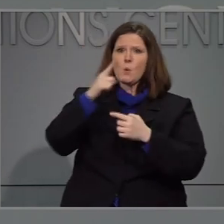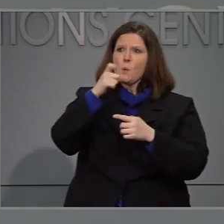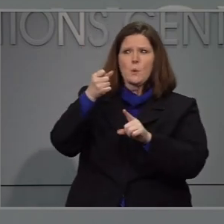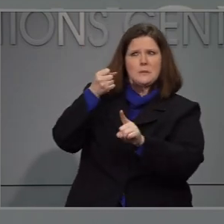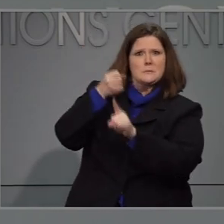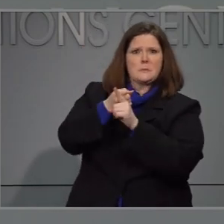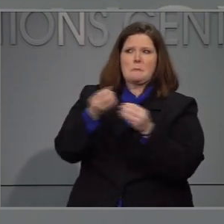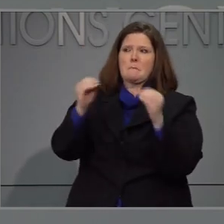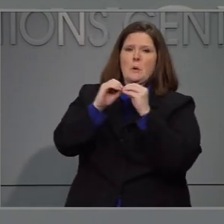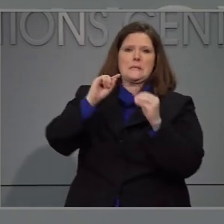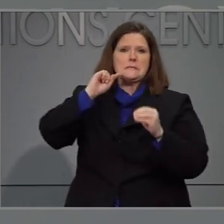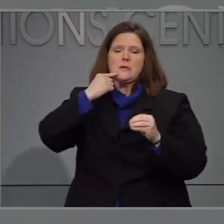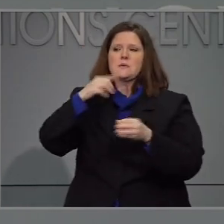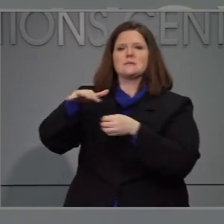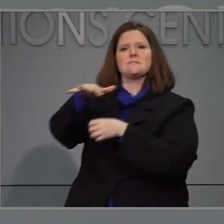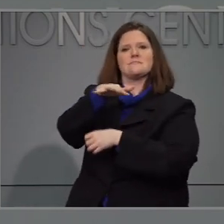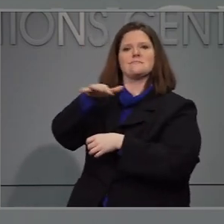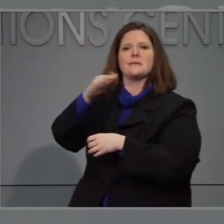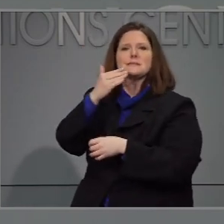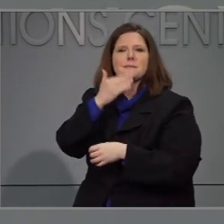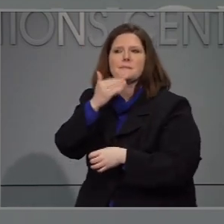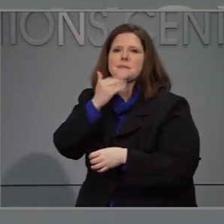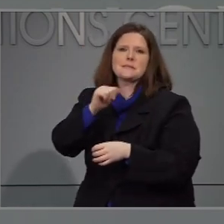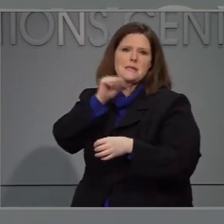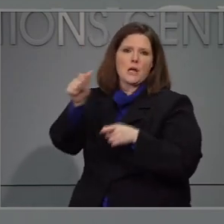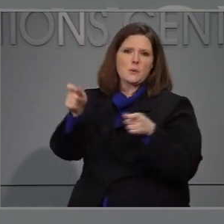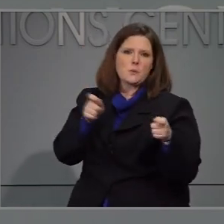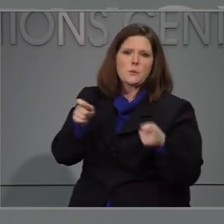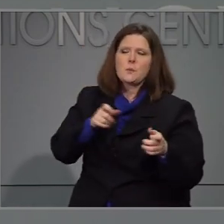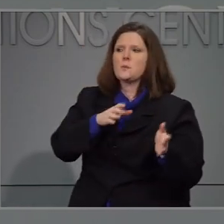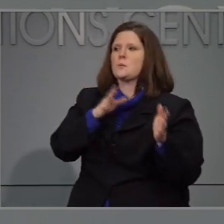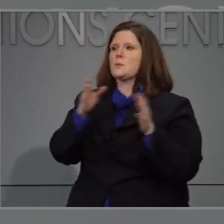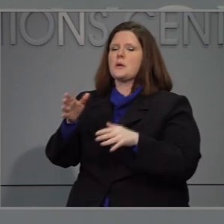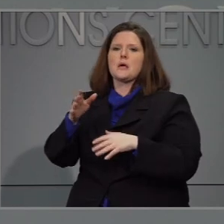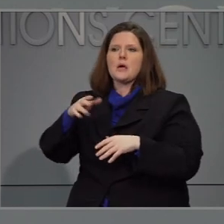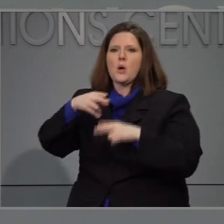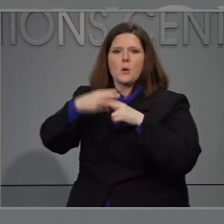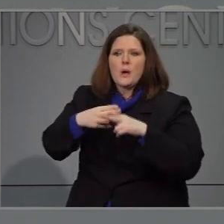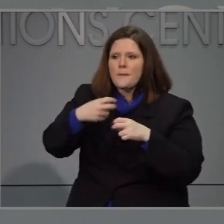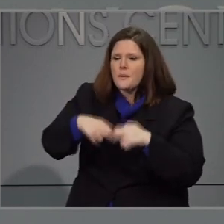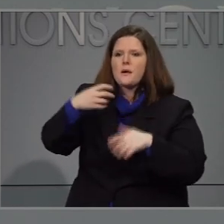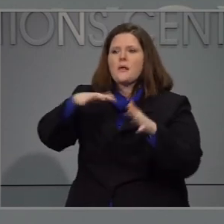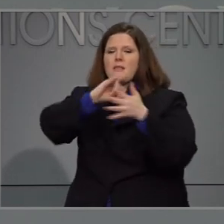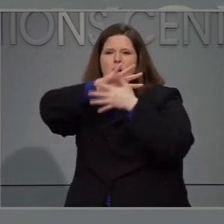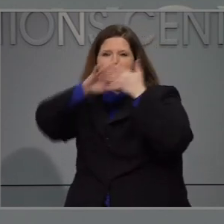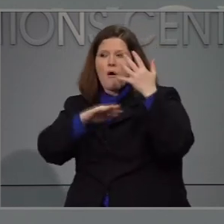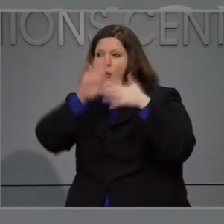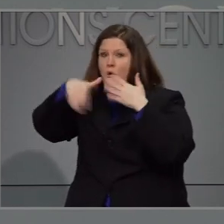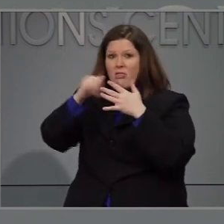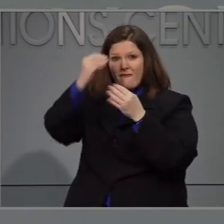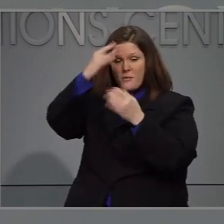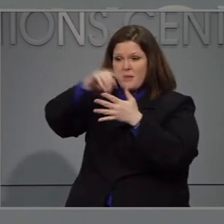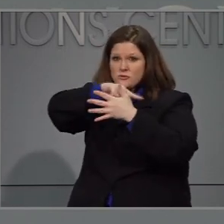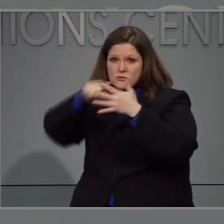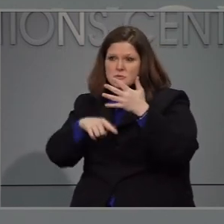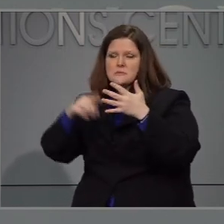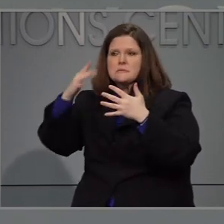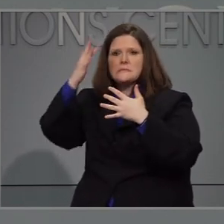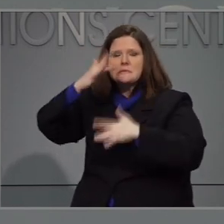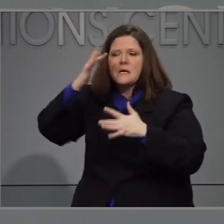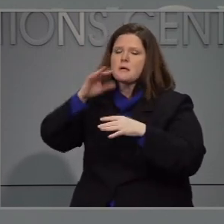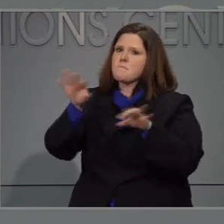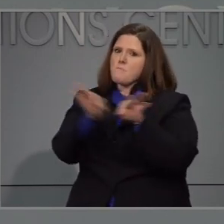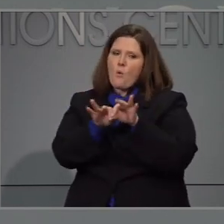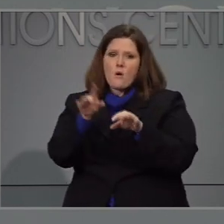with chronic diseases that are not well controlled. So if you have diabetes, this is never a better time to talk to your doctor, getting your sugar under